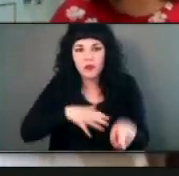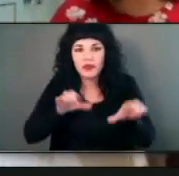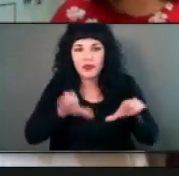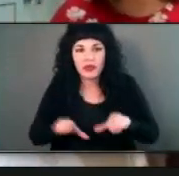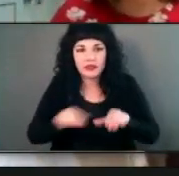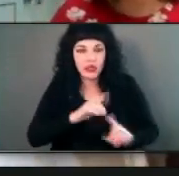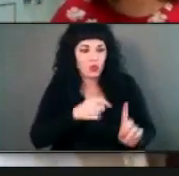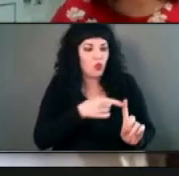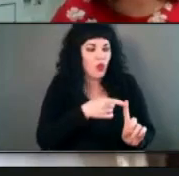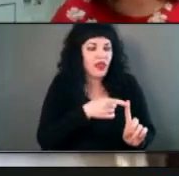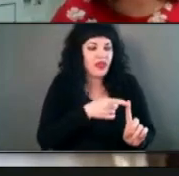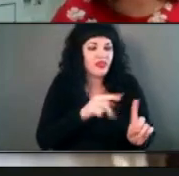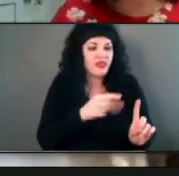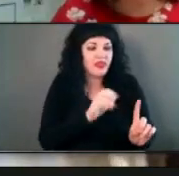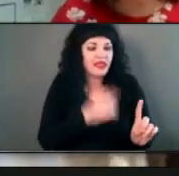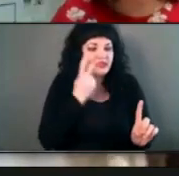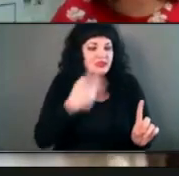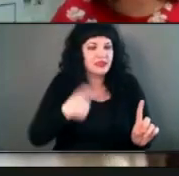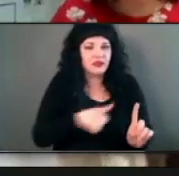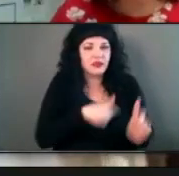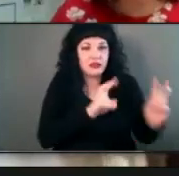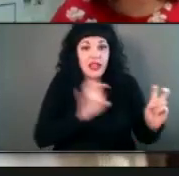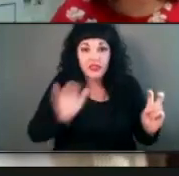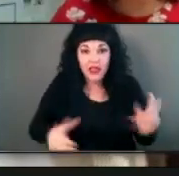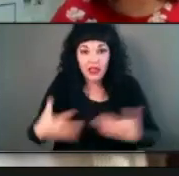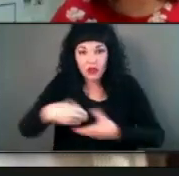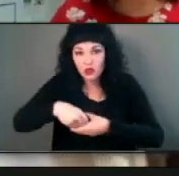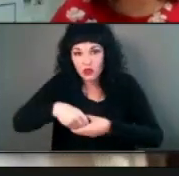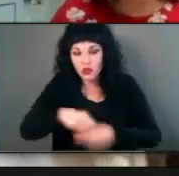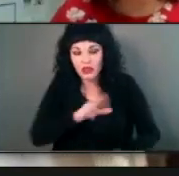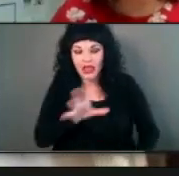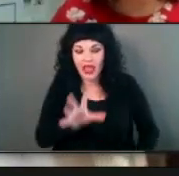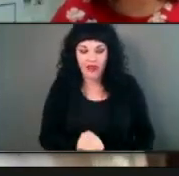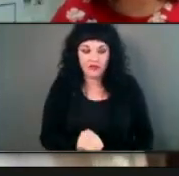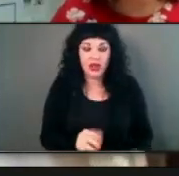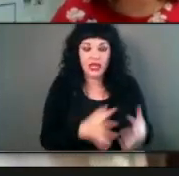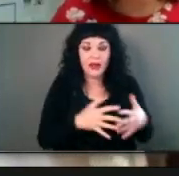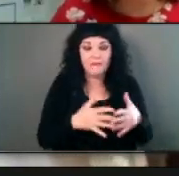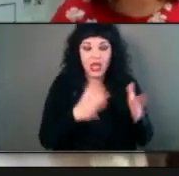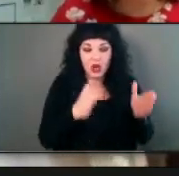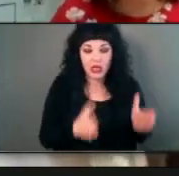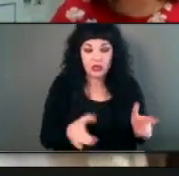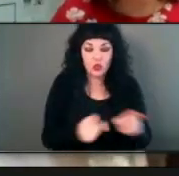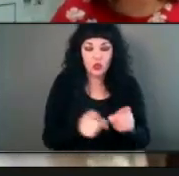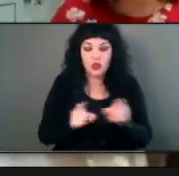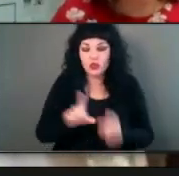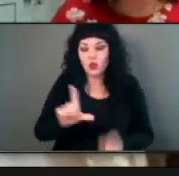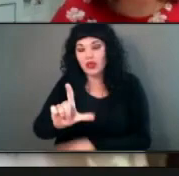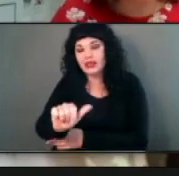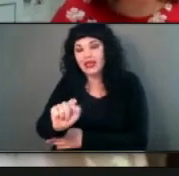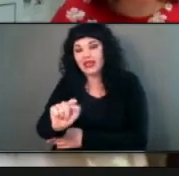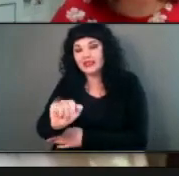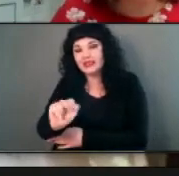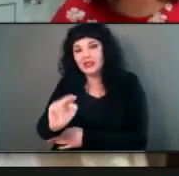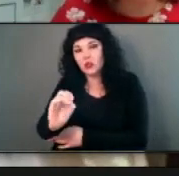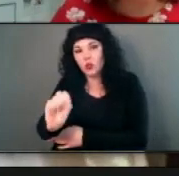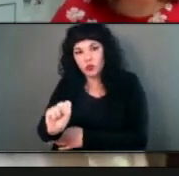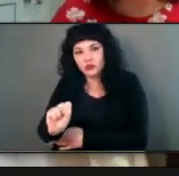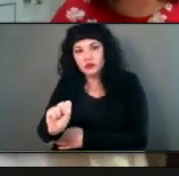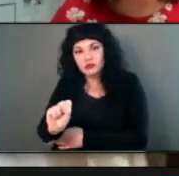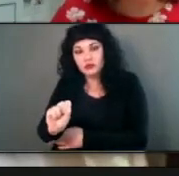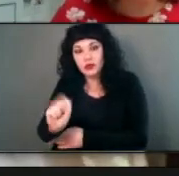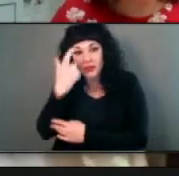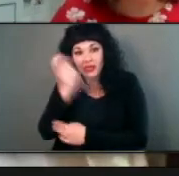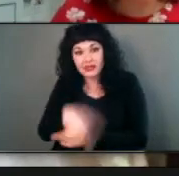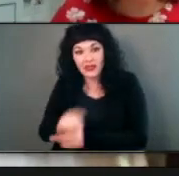which included African Americans and Latinos. A lot of people don't talk about that. Latino youth were also targeted, and